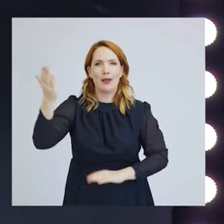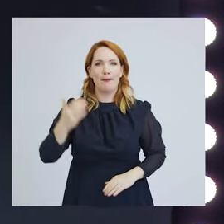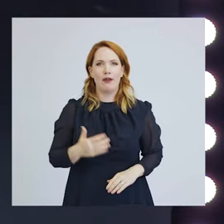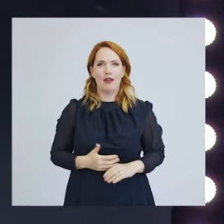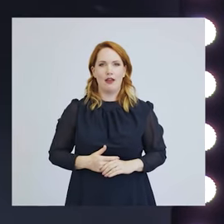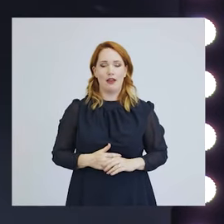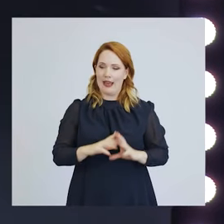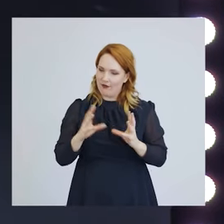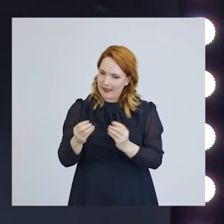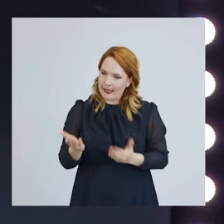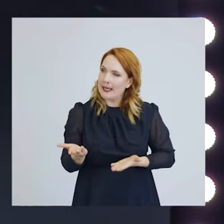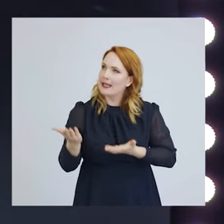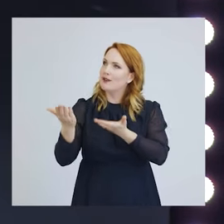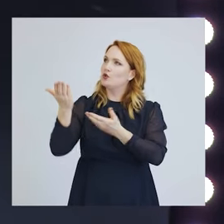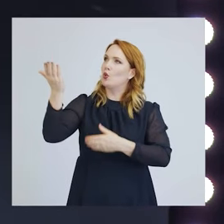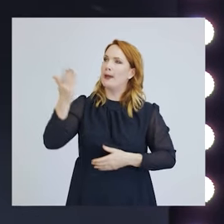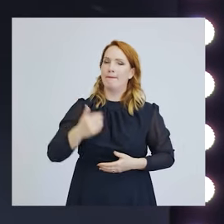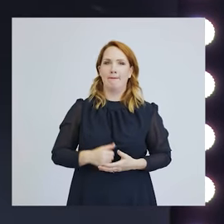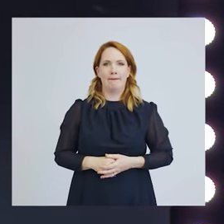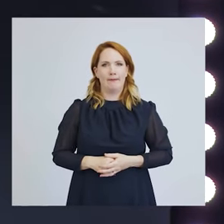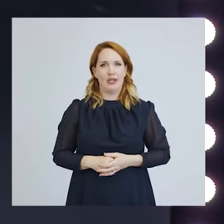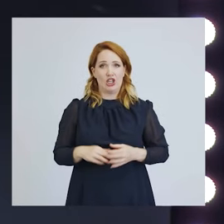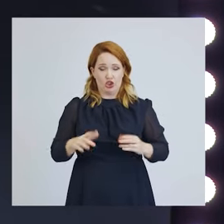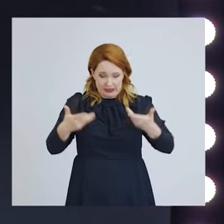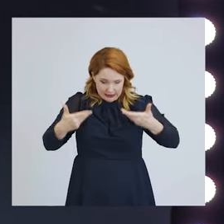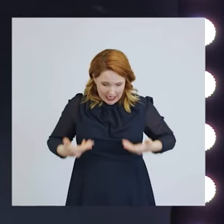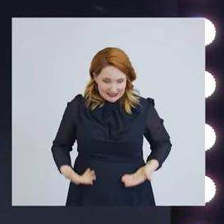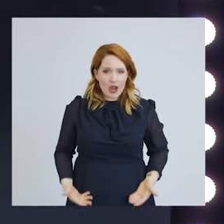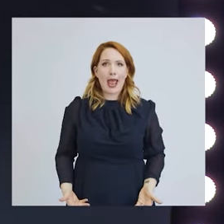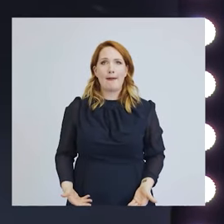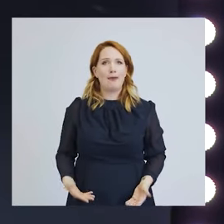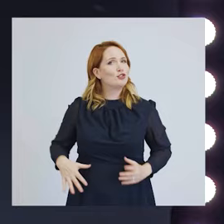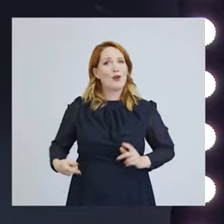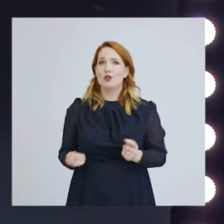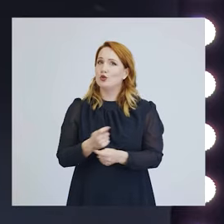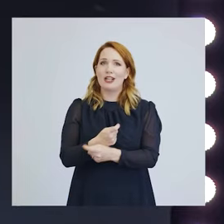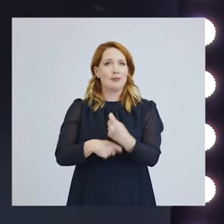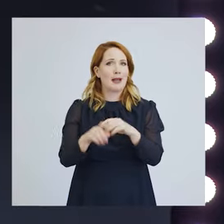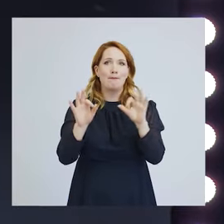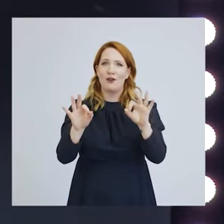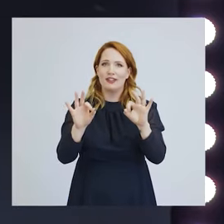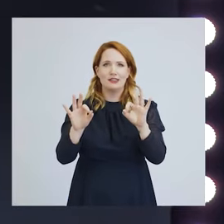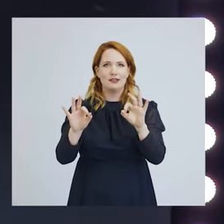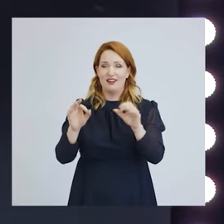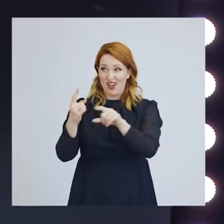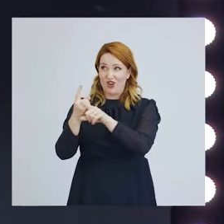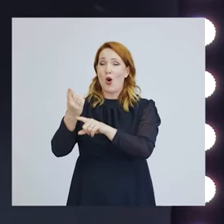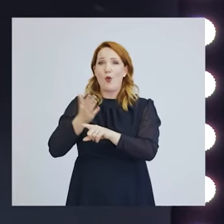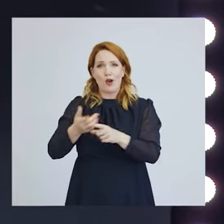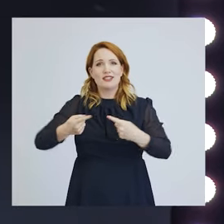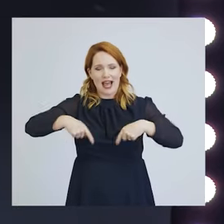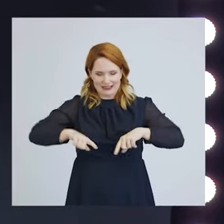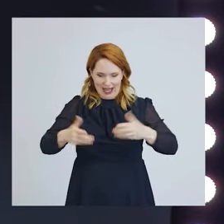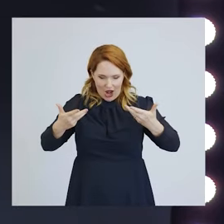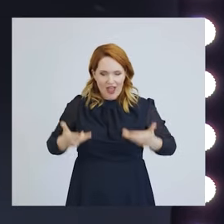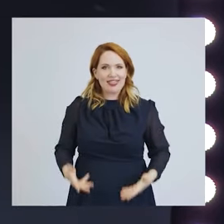God to come to Him? And we actually started to lay everything at His feet. We actually came just as we were. This is all I have to offer.